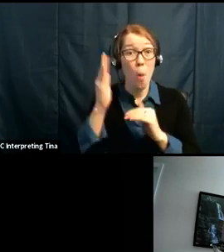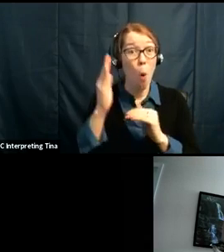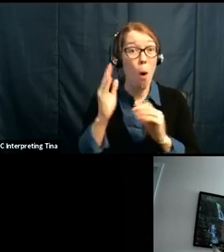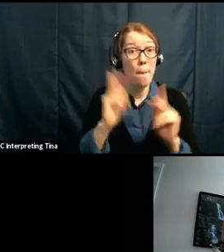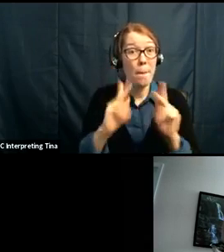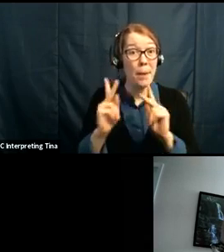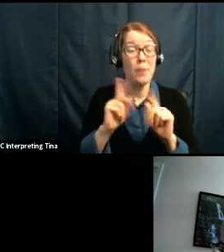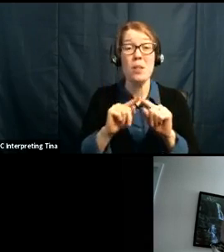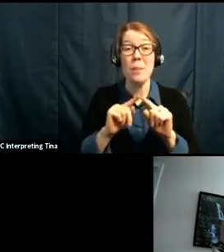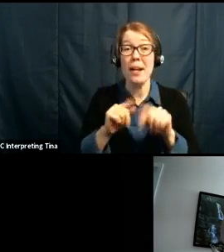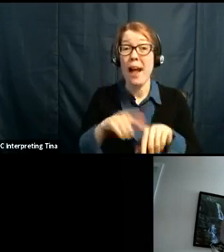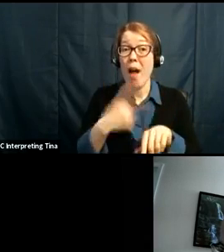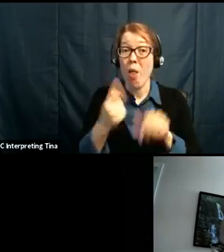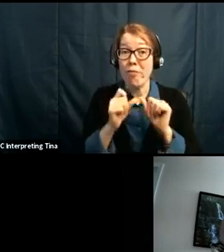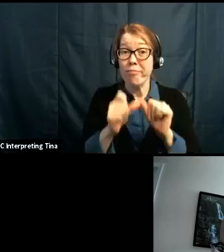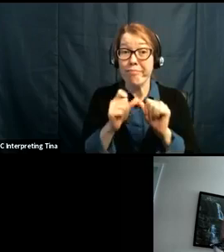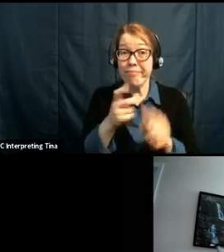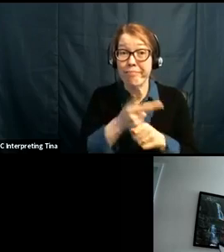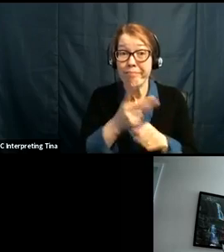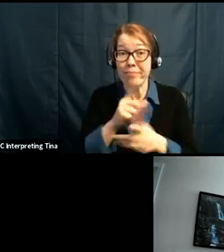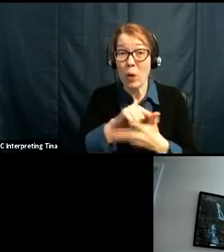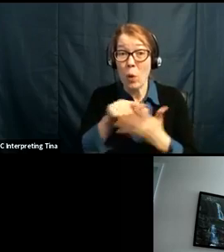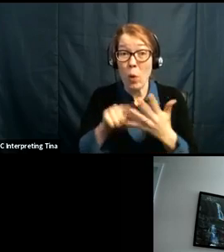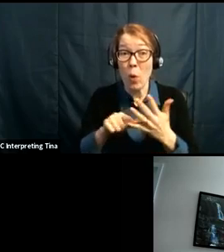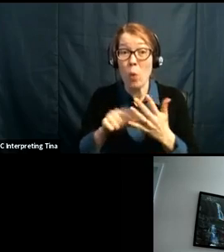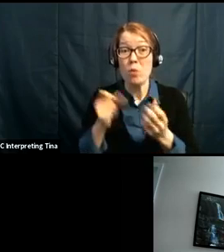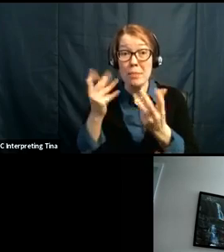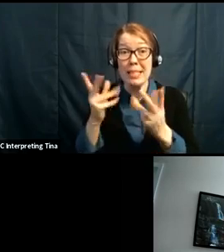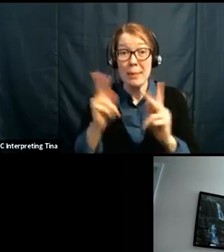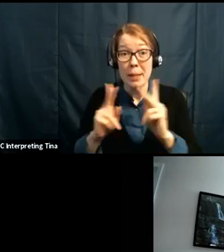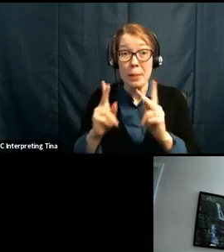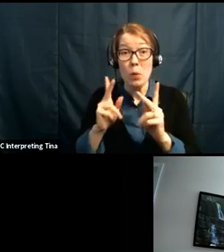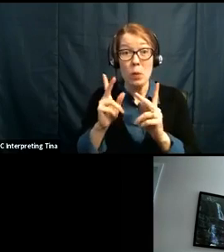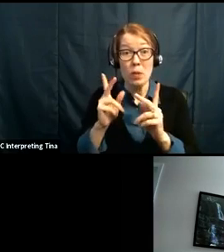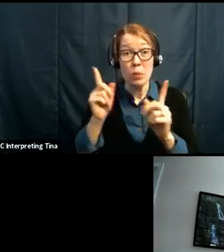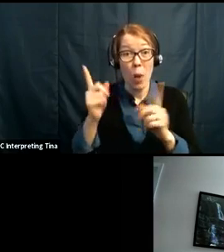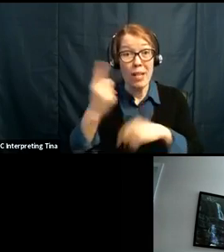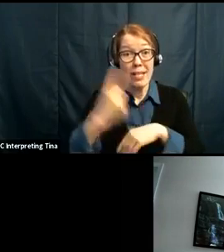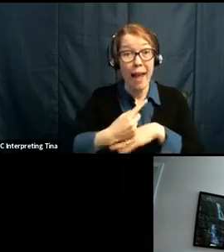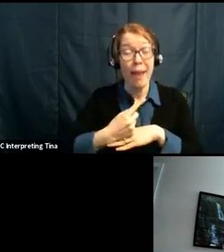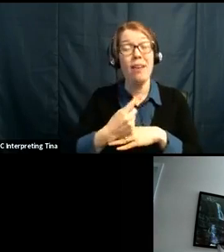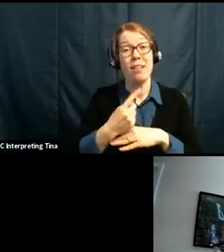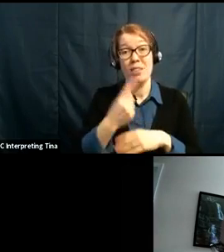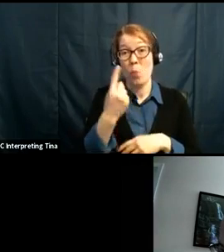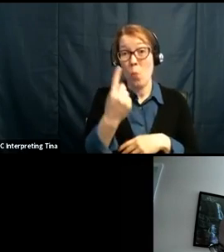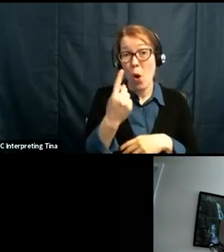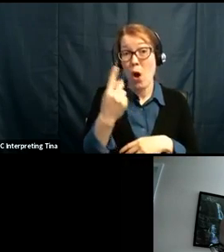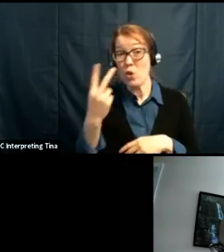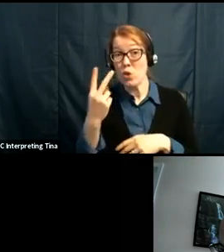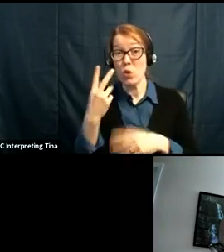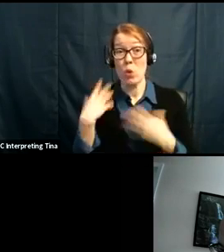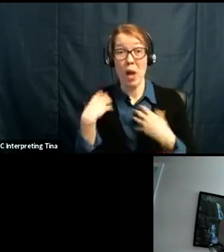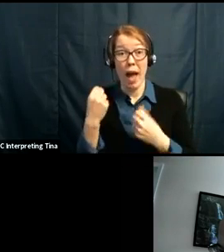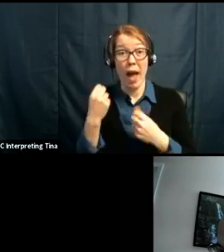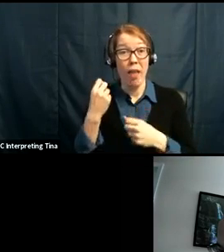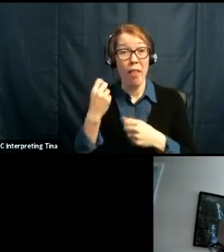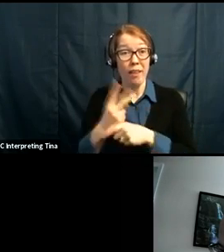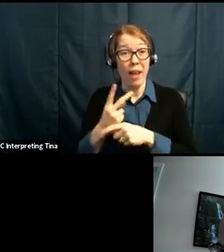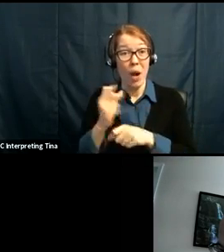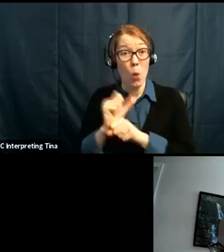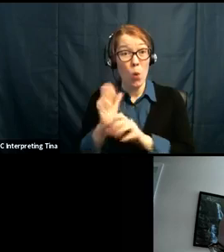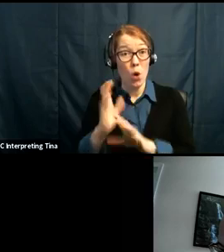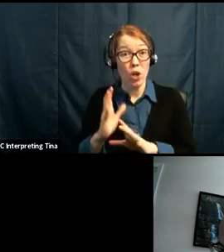And so the answer to the question is yes. In my opinion, 1, 2 healthcare workers being ill with